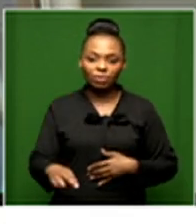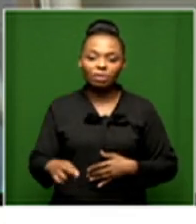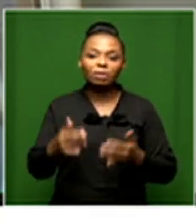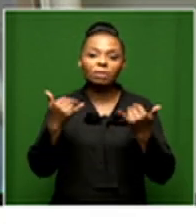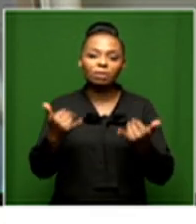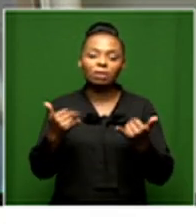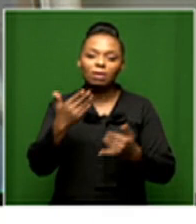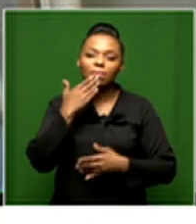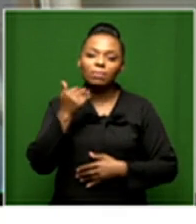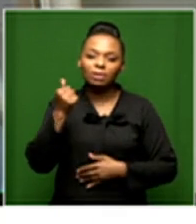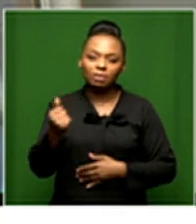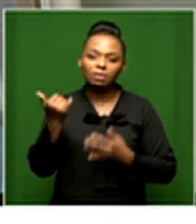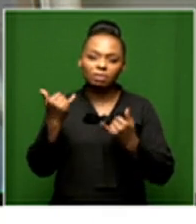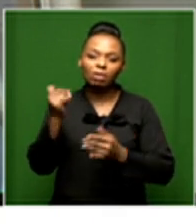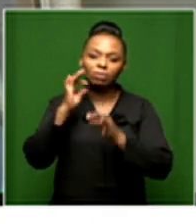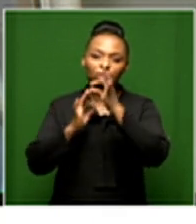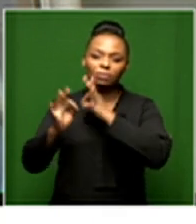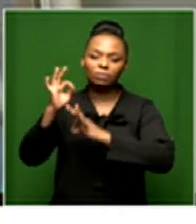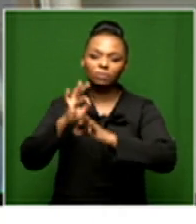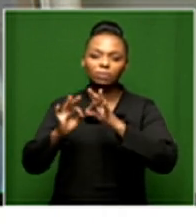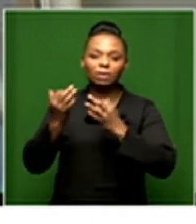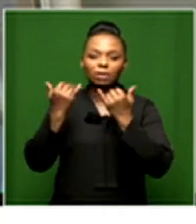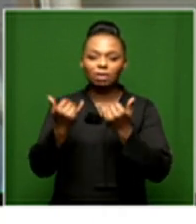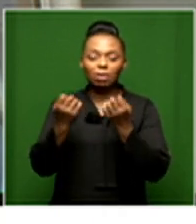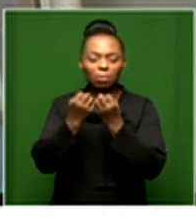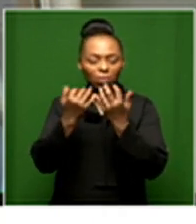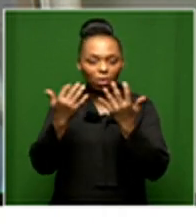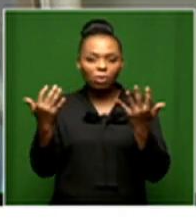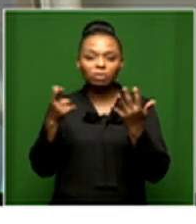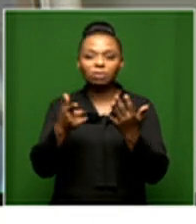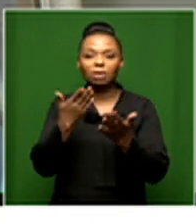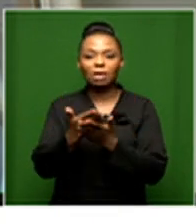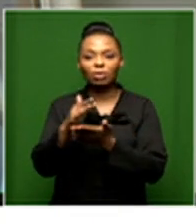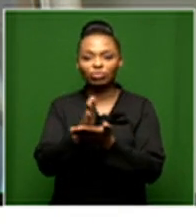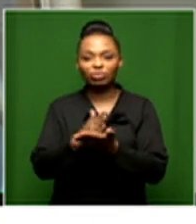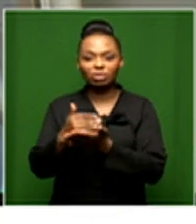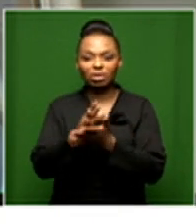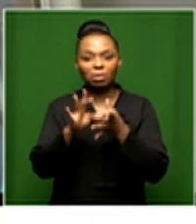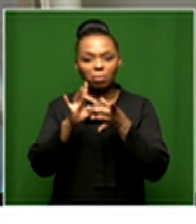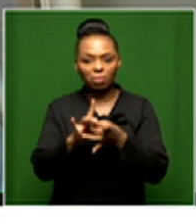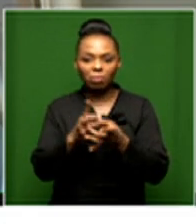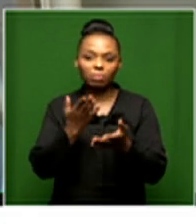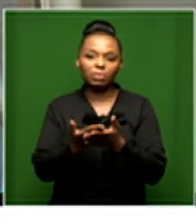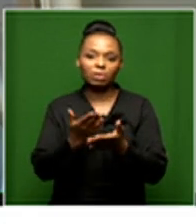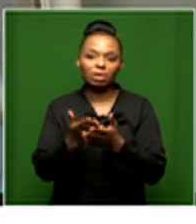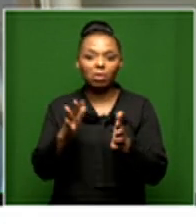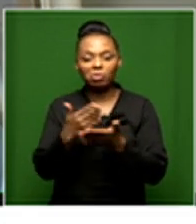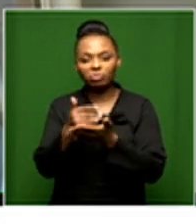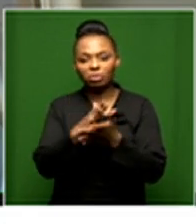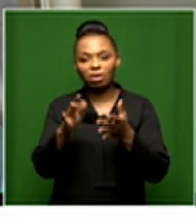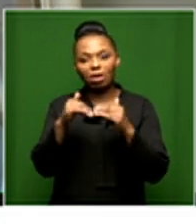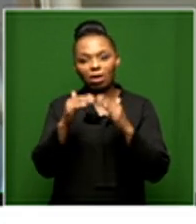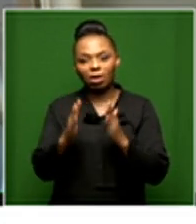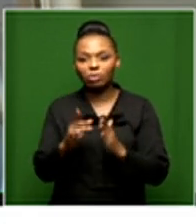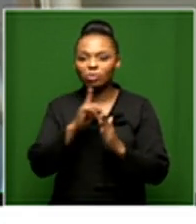to us about the rise of multi-generational living or shared living, because this, in fact, was the norm